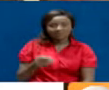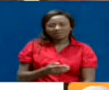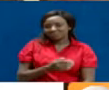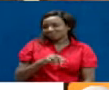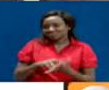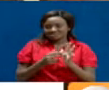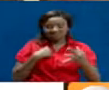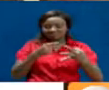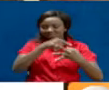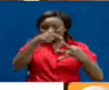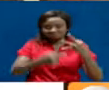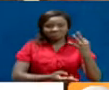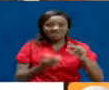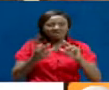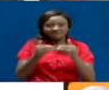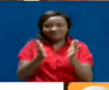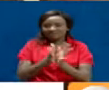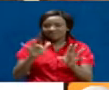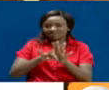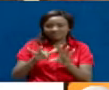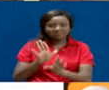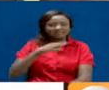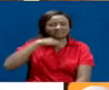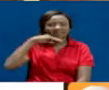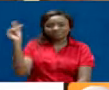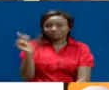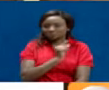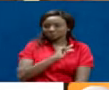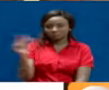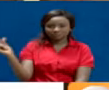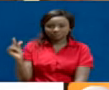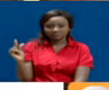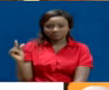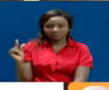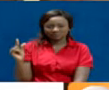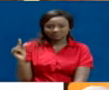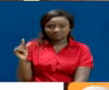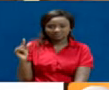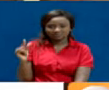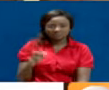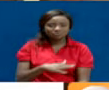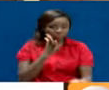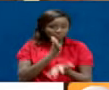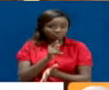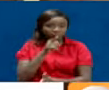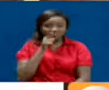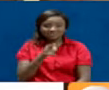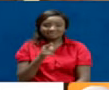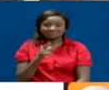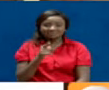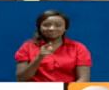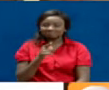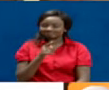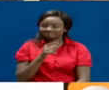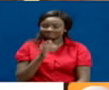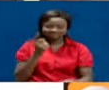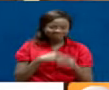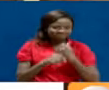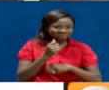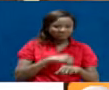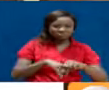lost straight away three members of my family. It was done in a bad way,